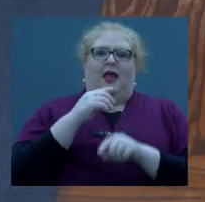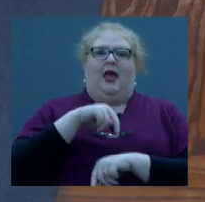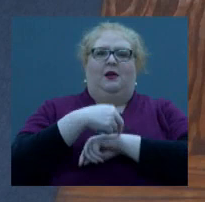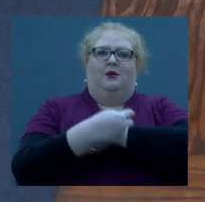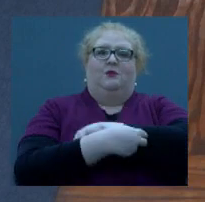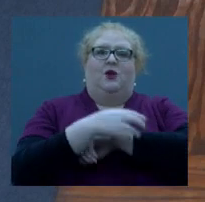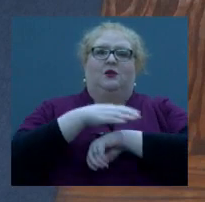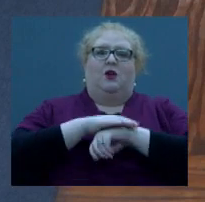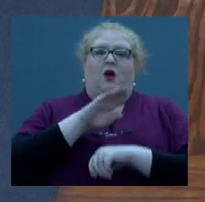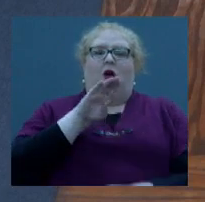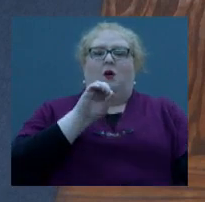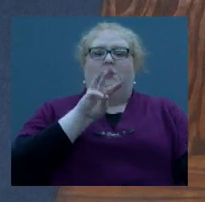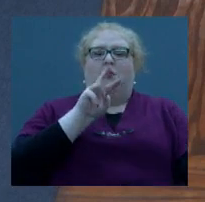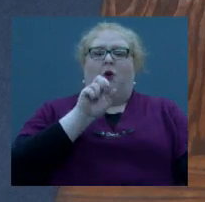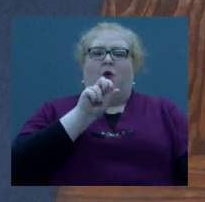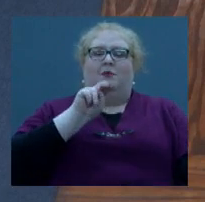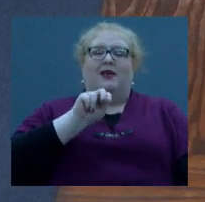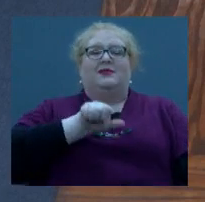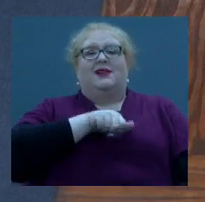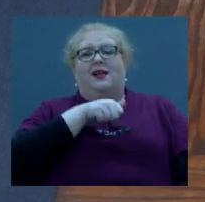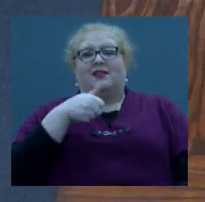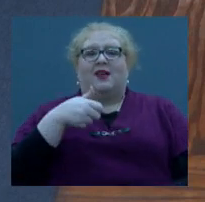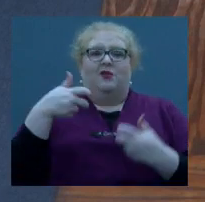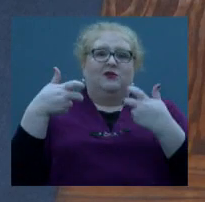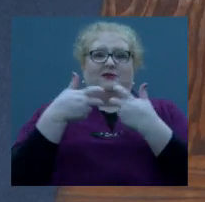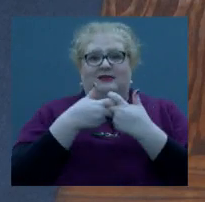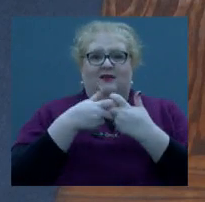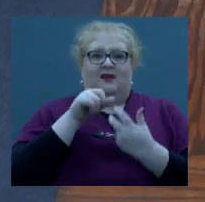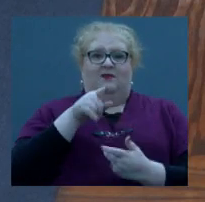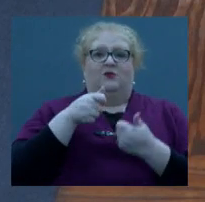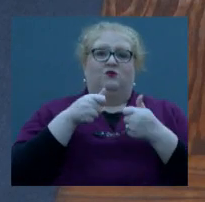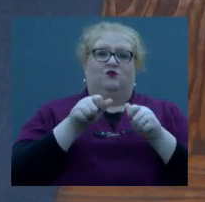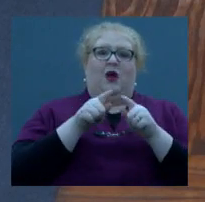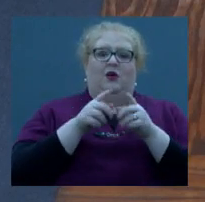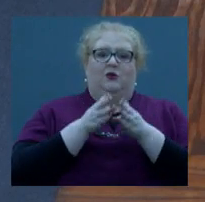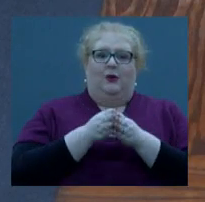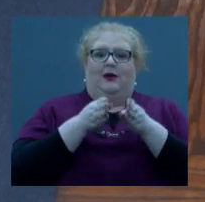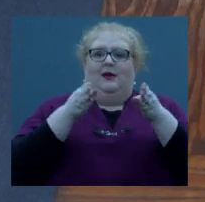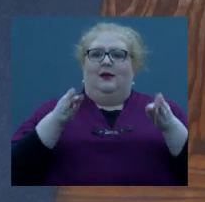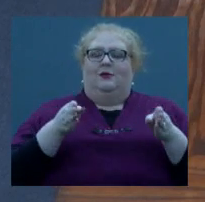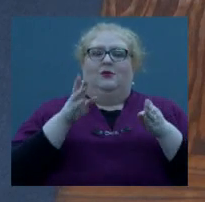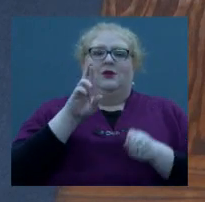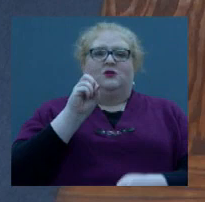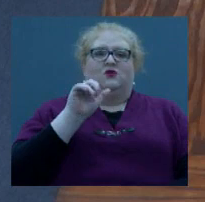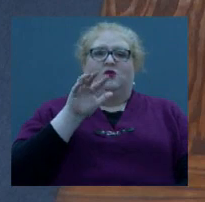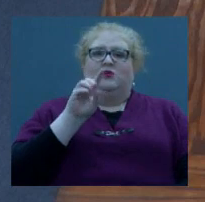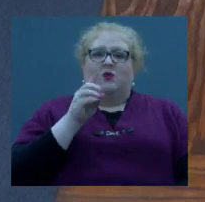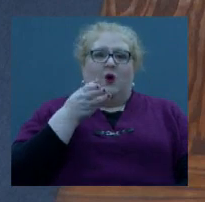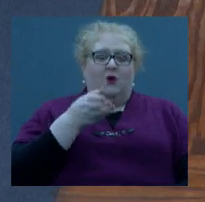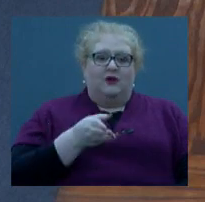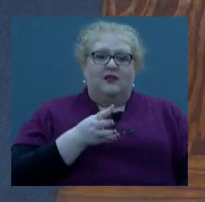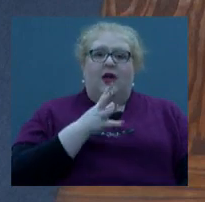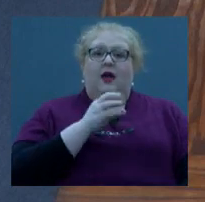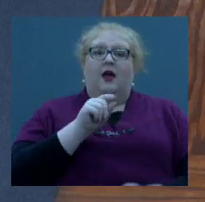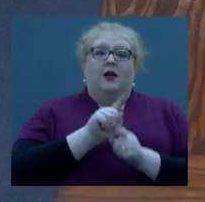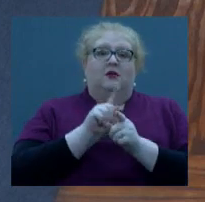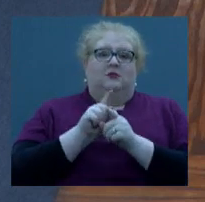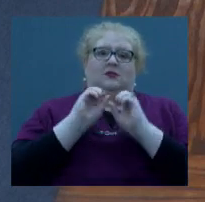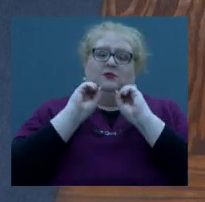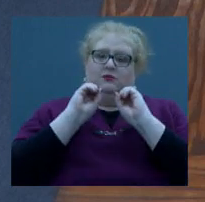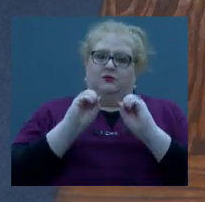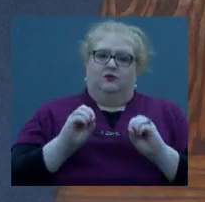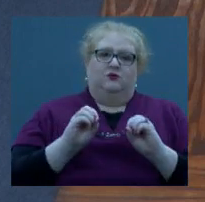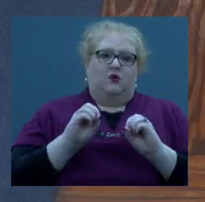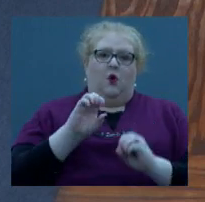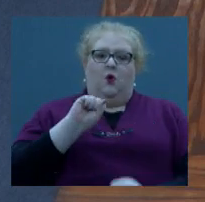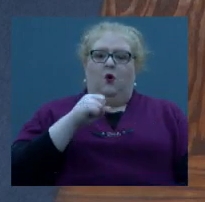another difficulty that would be incurred if you tried to even increase the size of the road there. There are also no shoulders